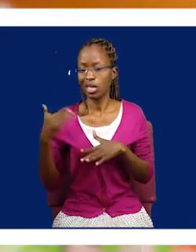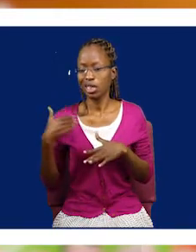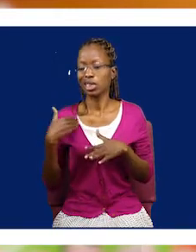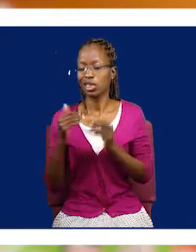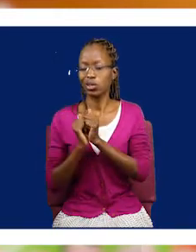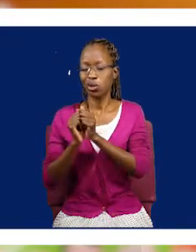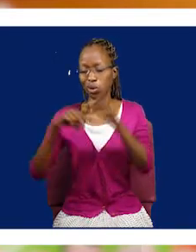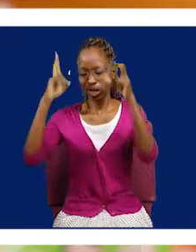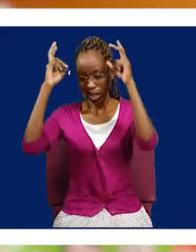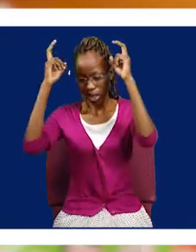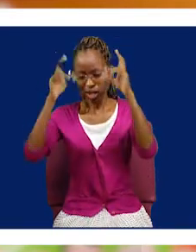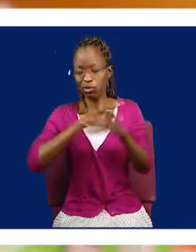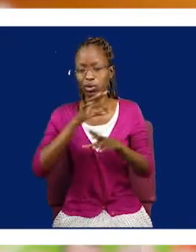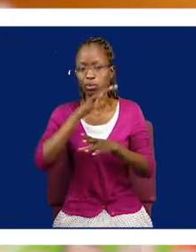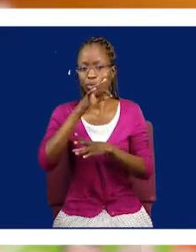disturbed, they had nightmares.